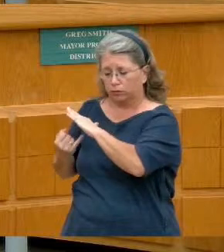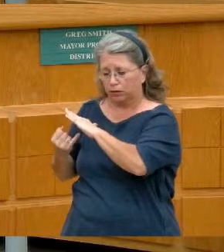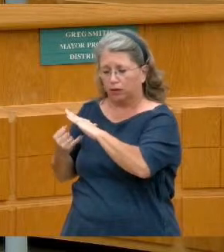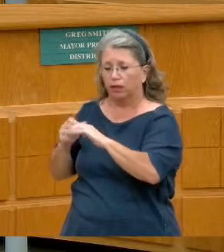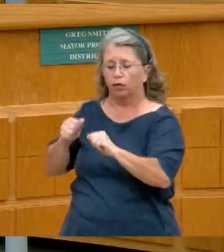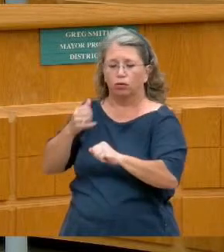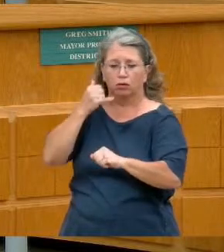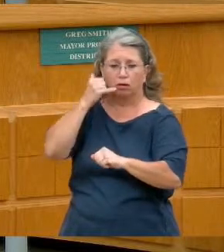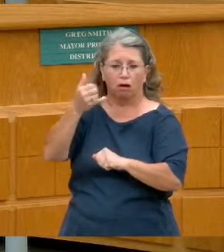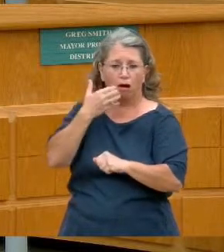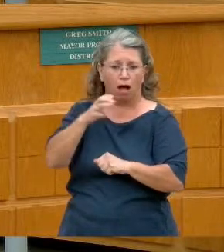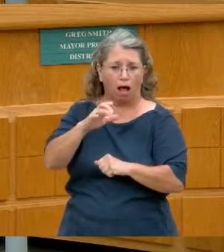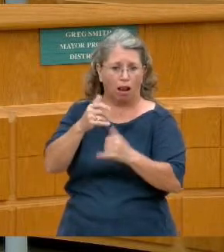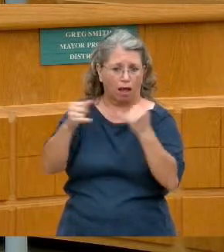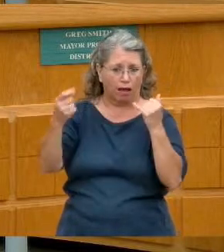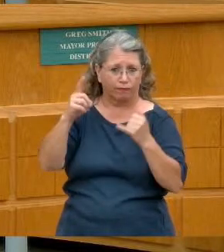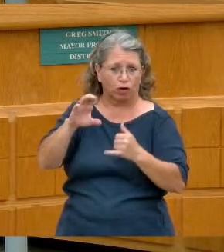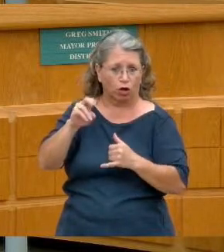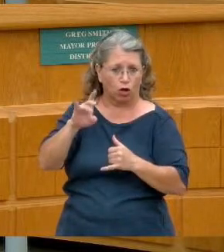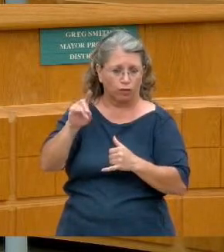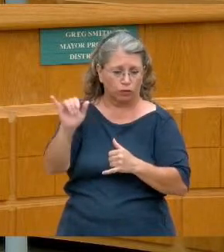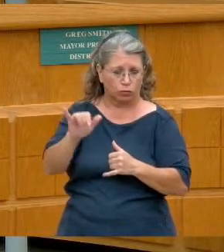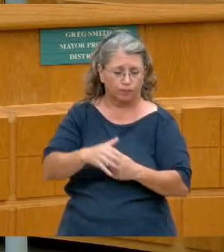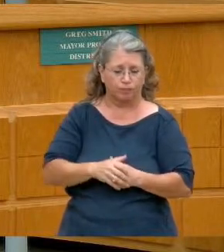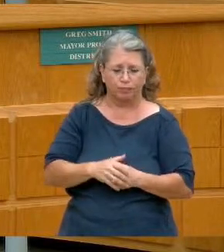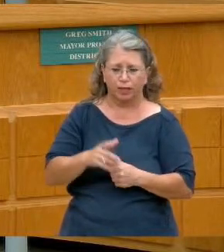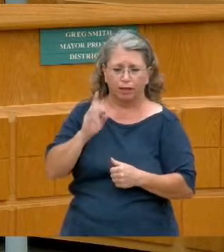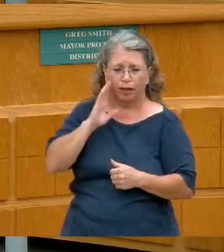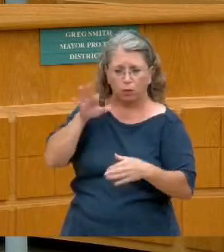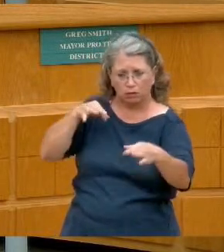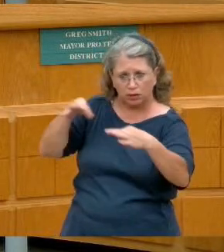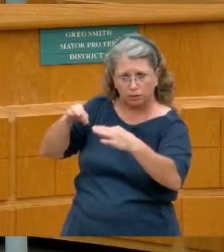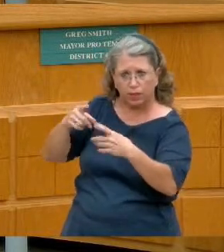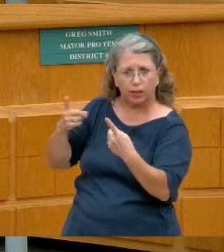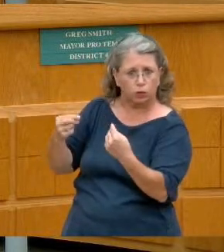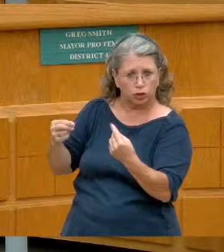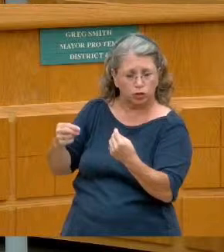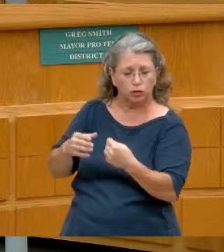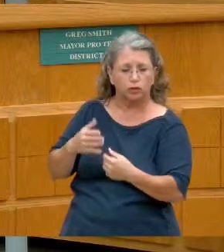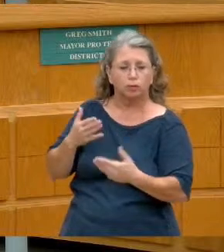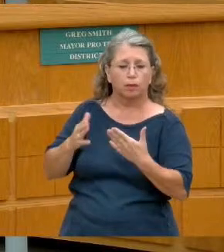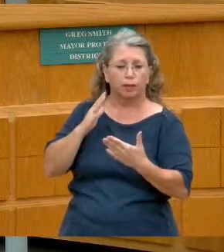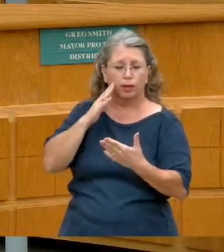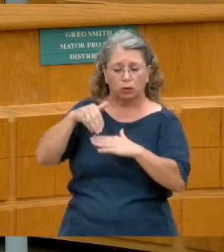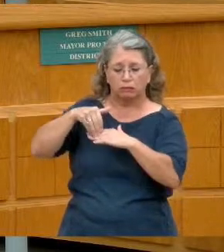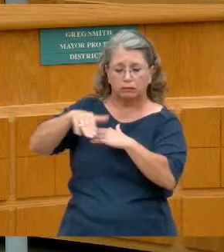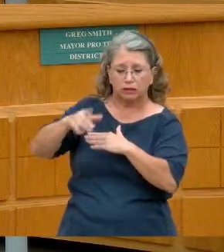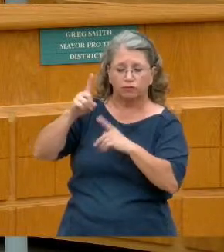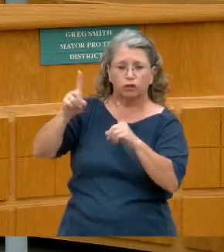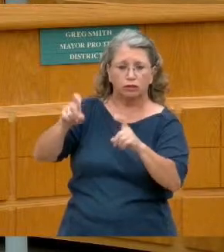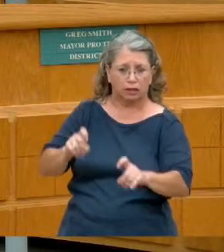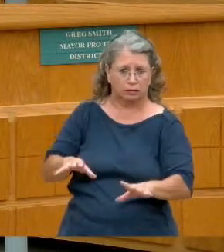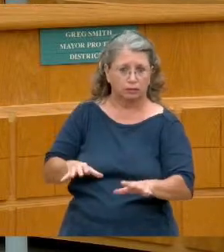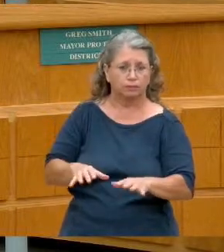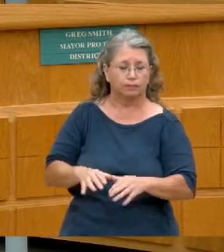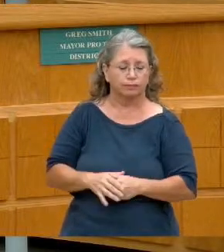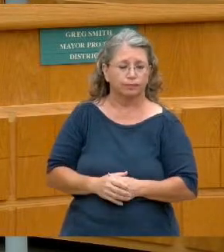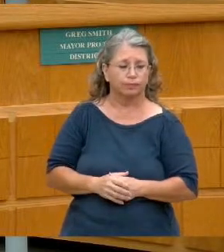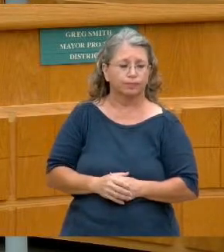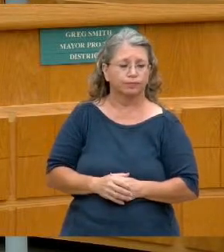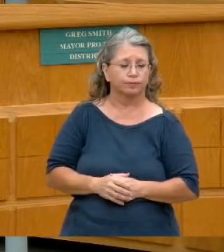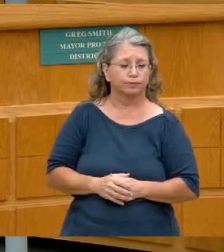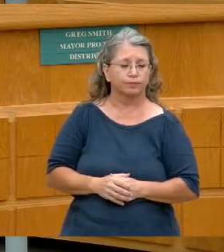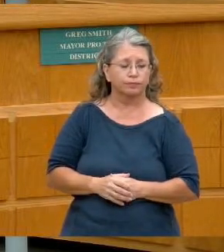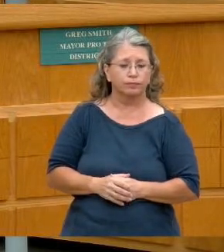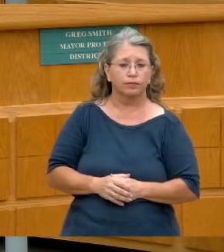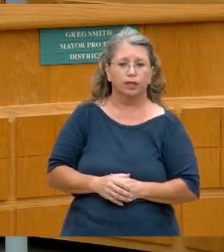also. And get directions on what to do. You'll probably get directed to get tested for COVID. There's